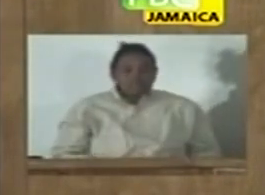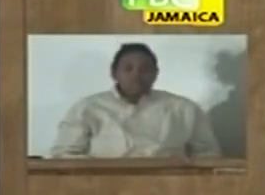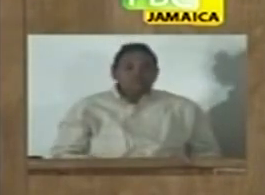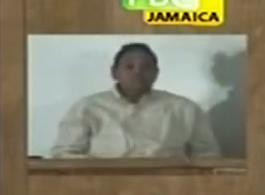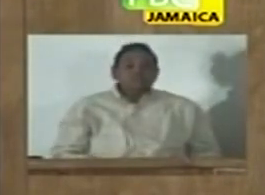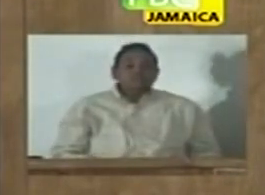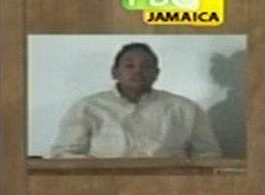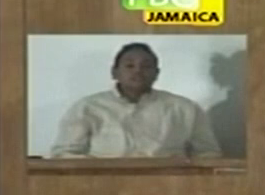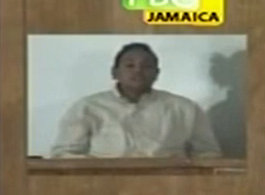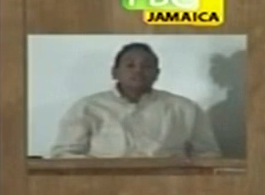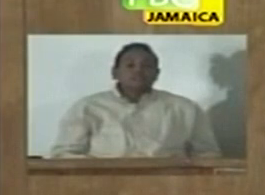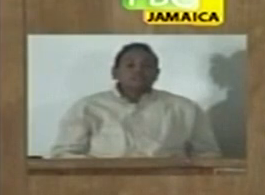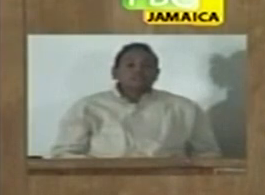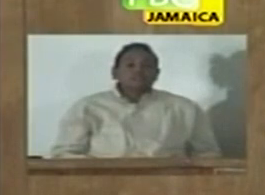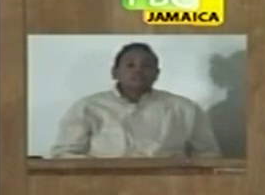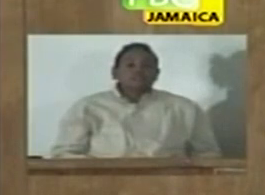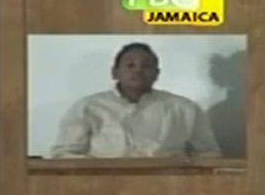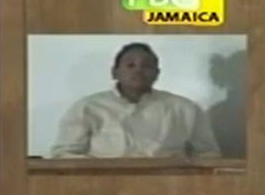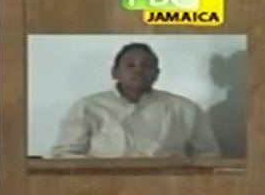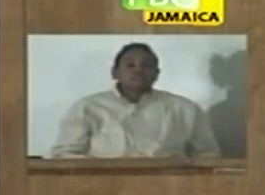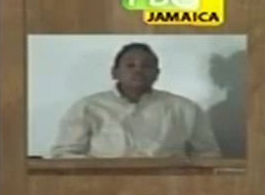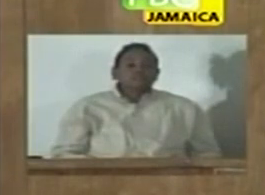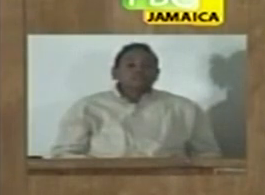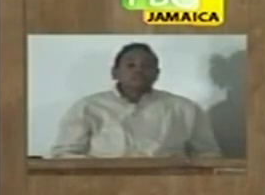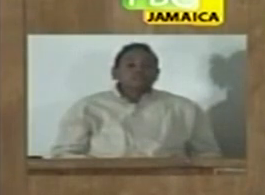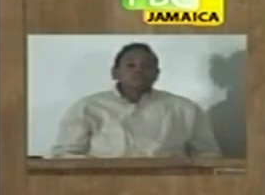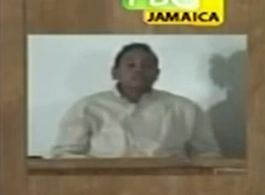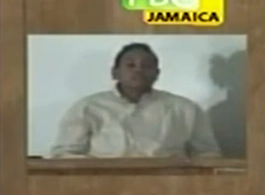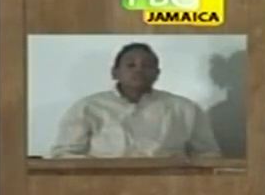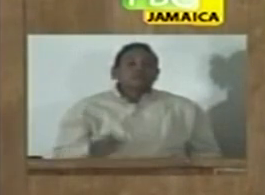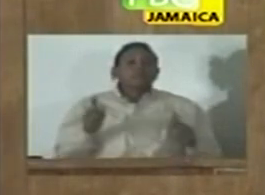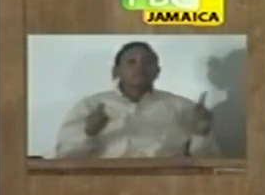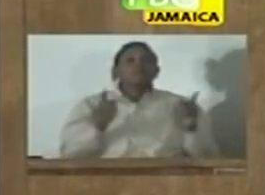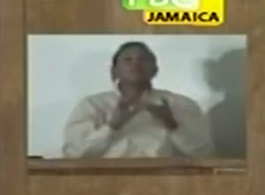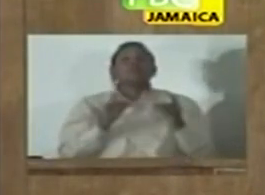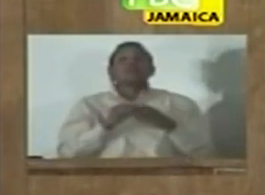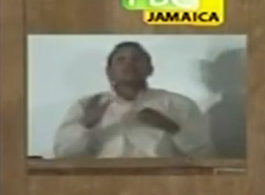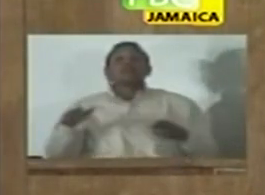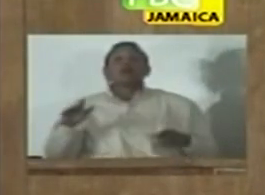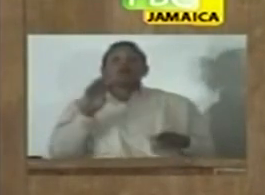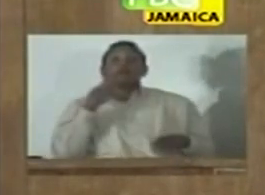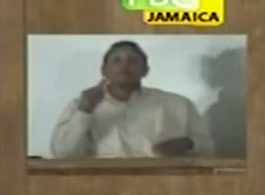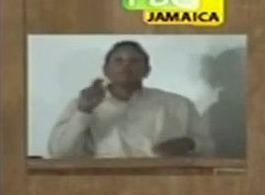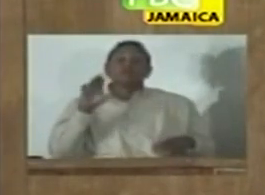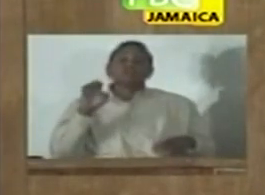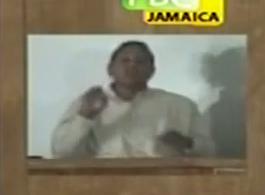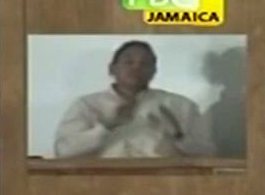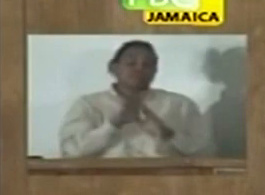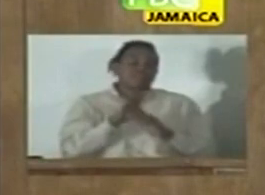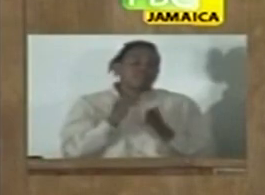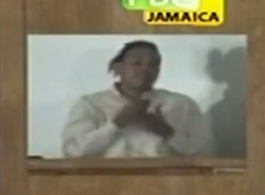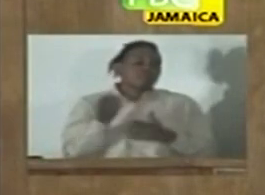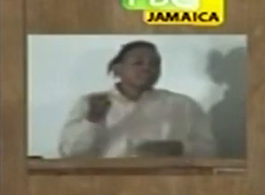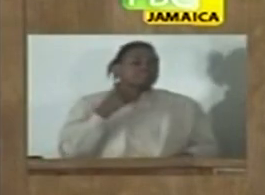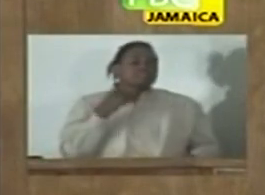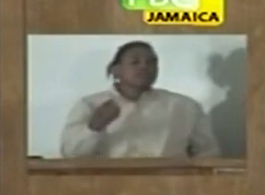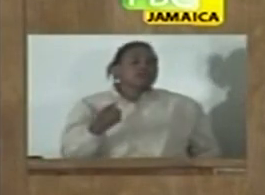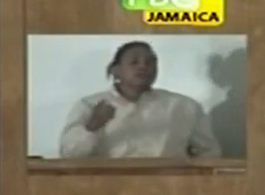The person speaking in the Parliament spoke to the Petrocarib Development Fund, and he said, Mr.